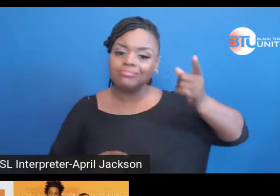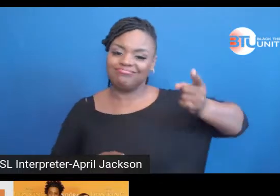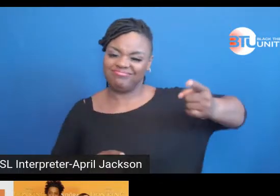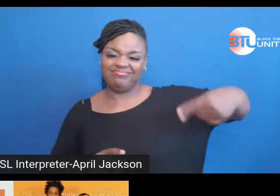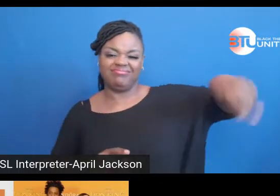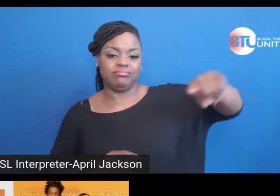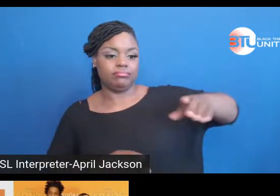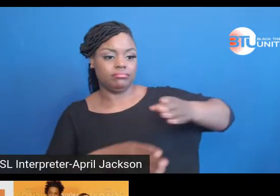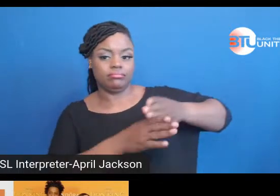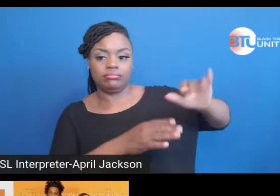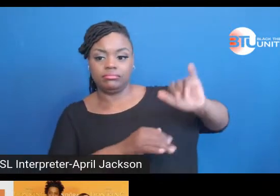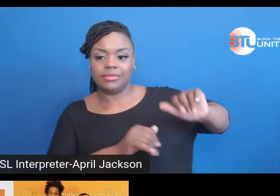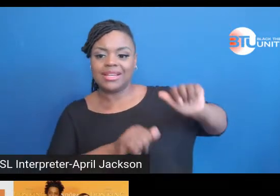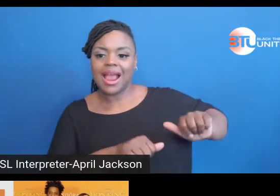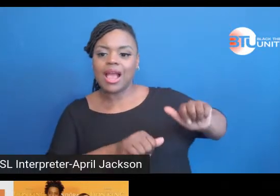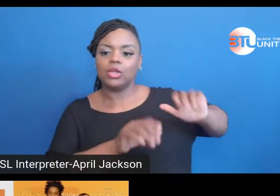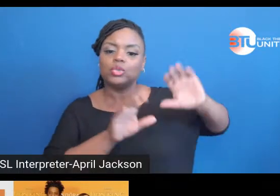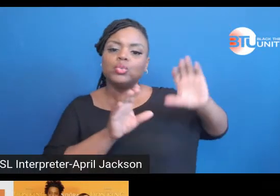can do.